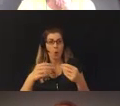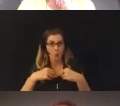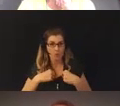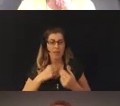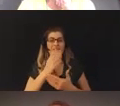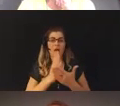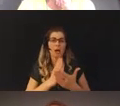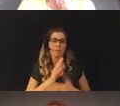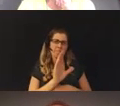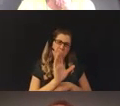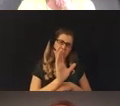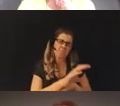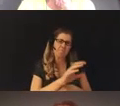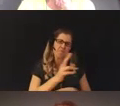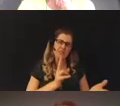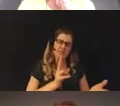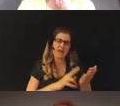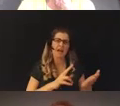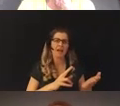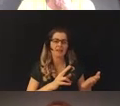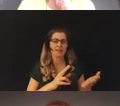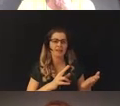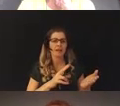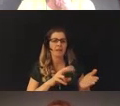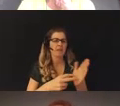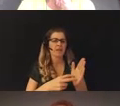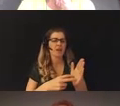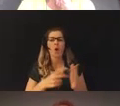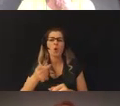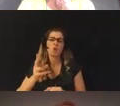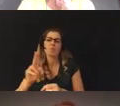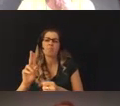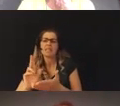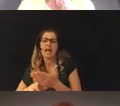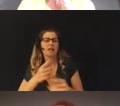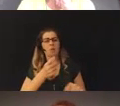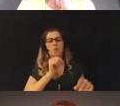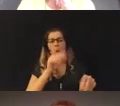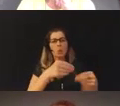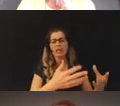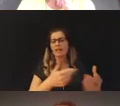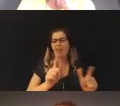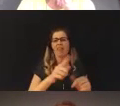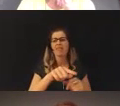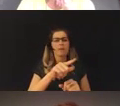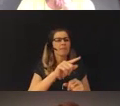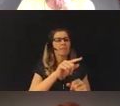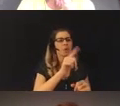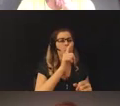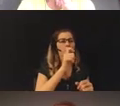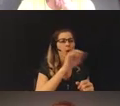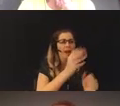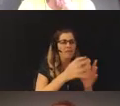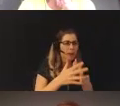pressured to sign, which committed them never to sell their property to people of color. These covenants were not private agreements. They frequently were